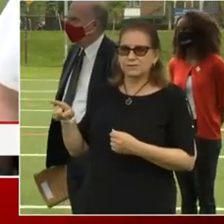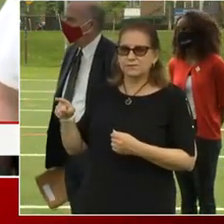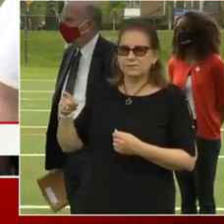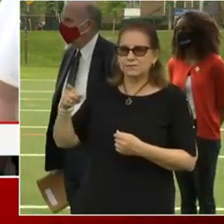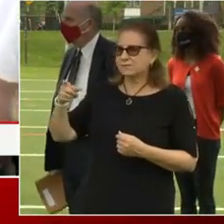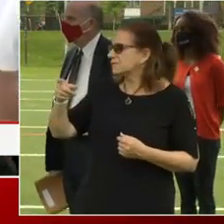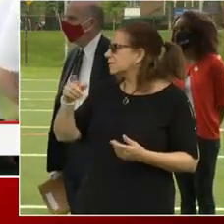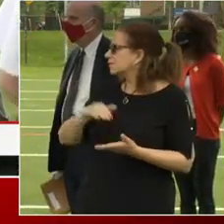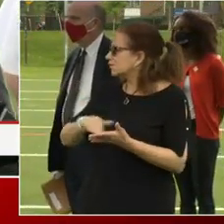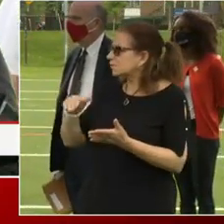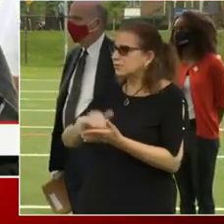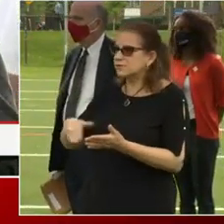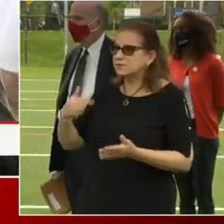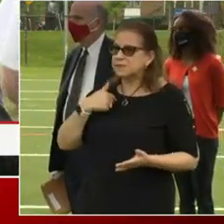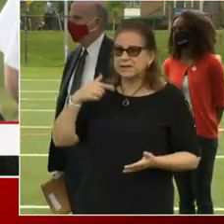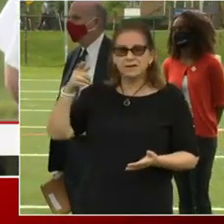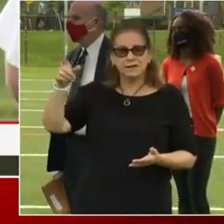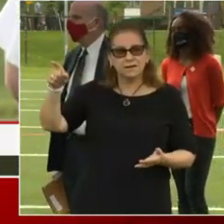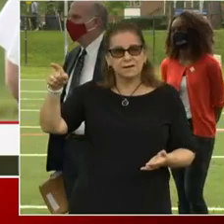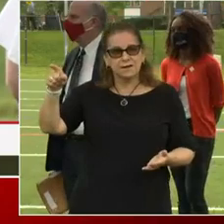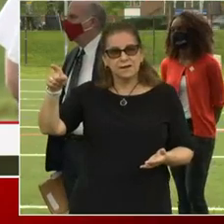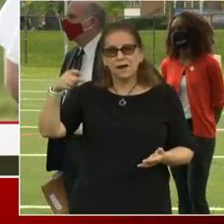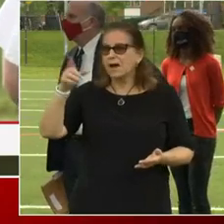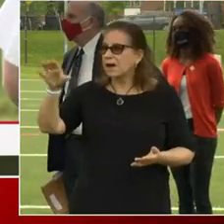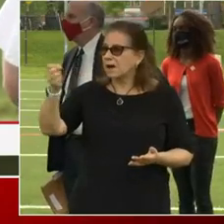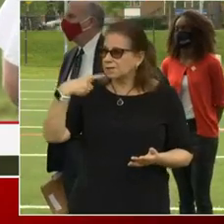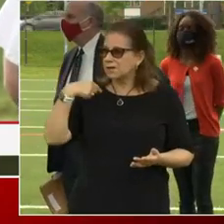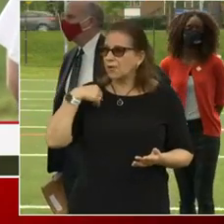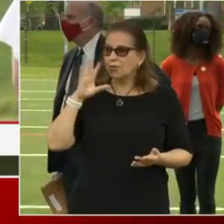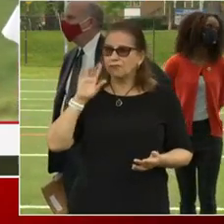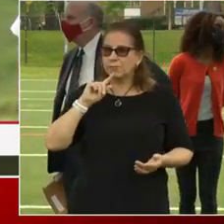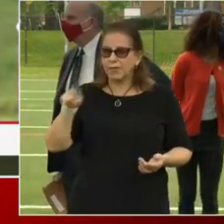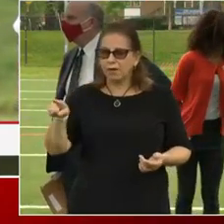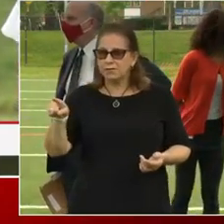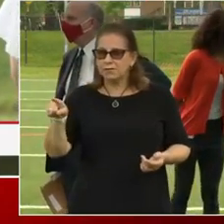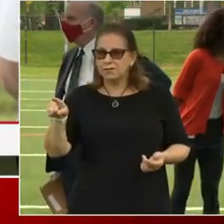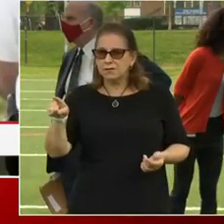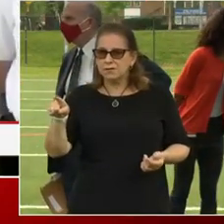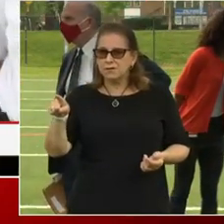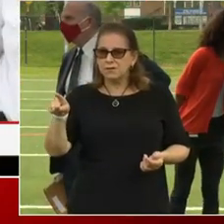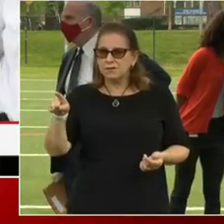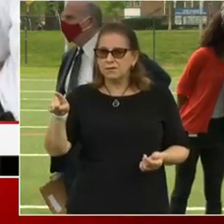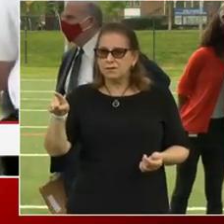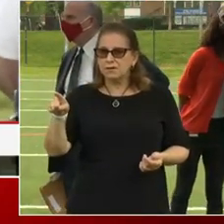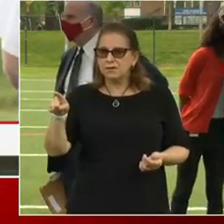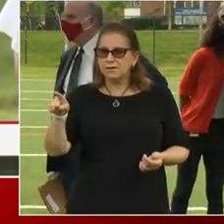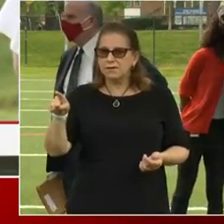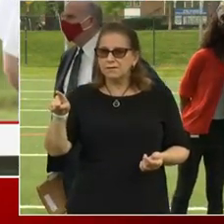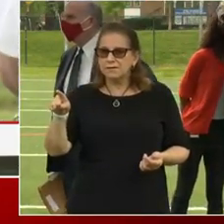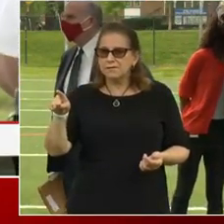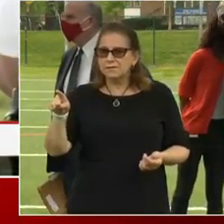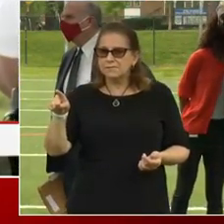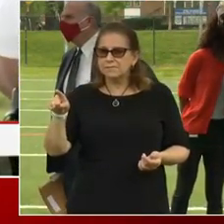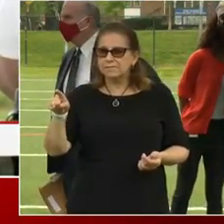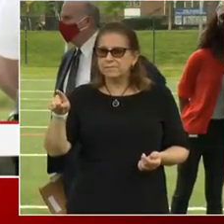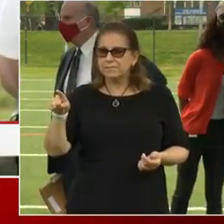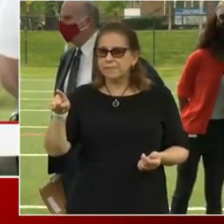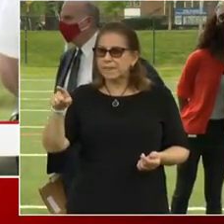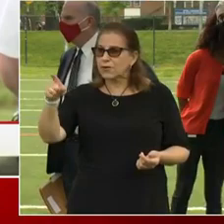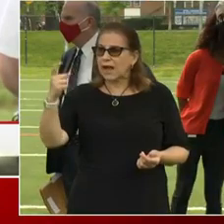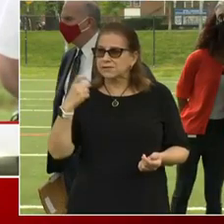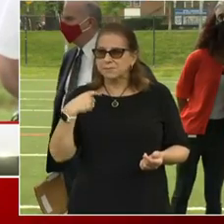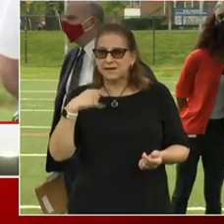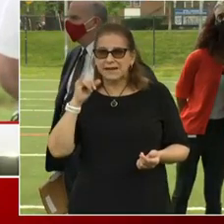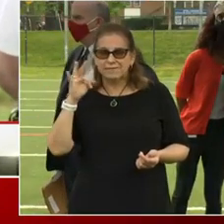just add. You asked the question. I want to respond to it. In addition to what the chief said, you asked if it's guns,